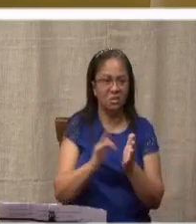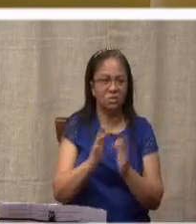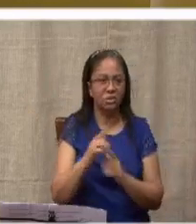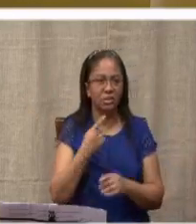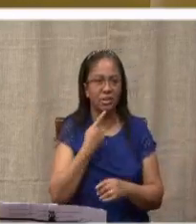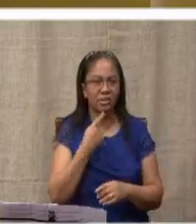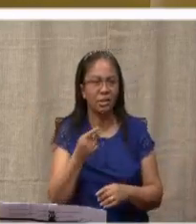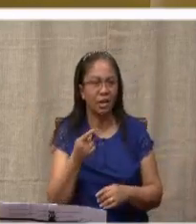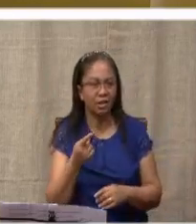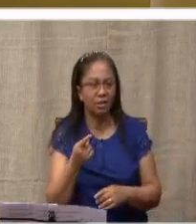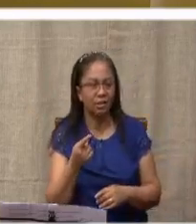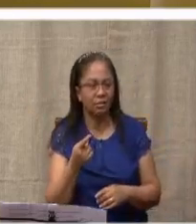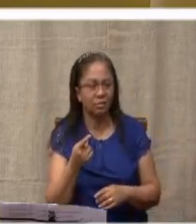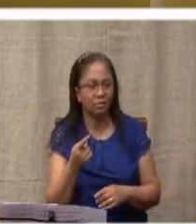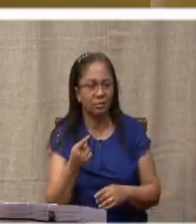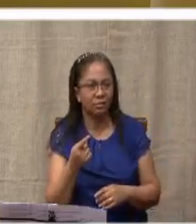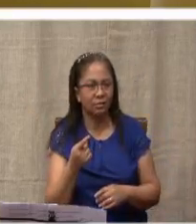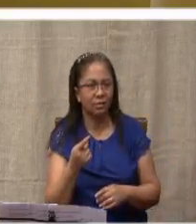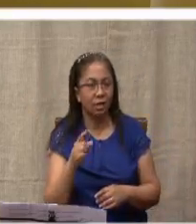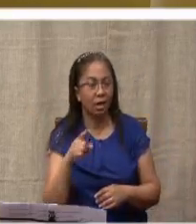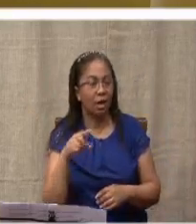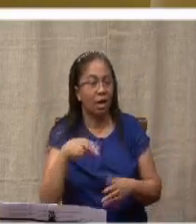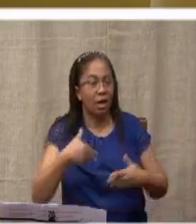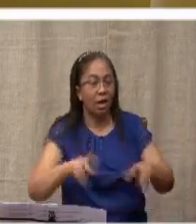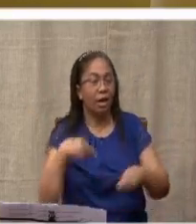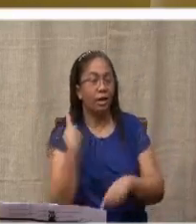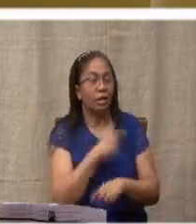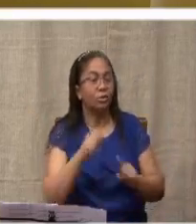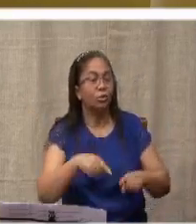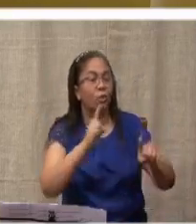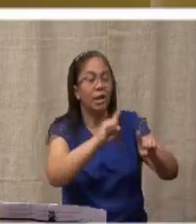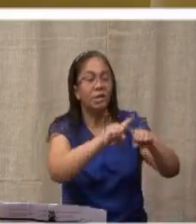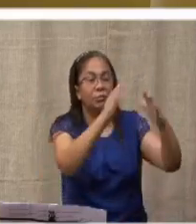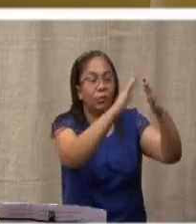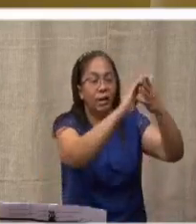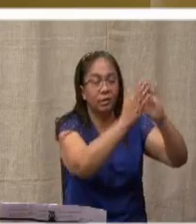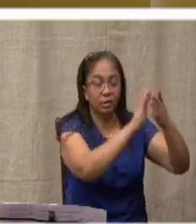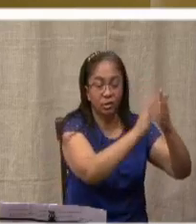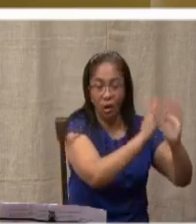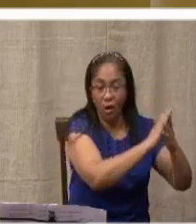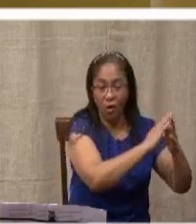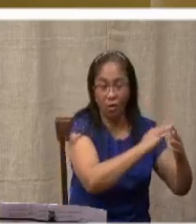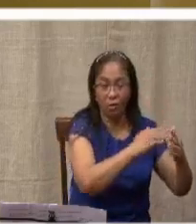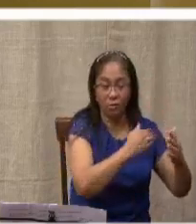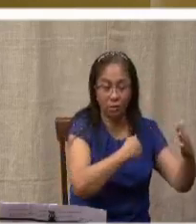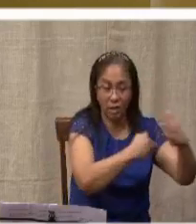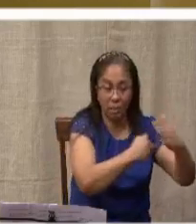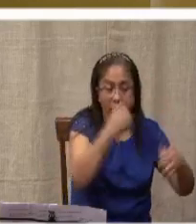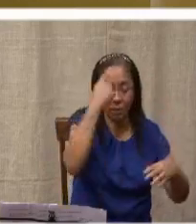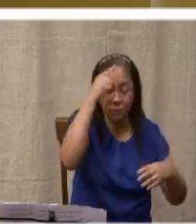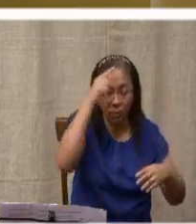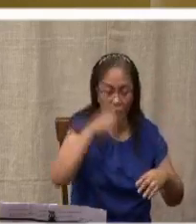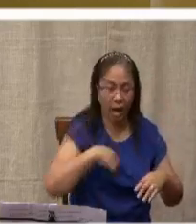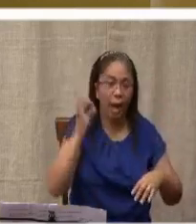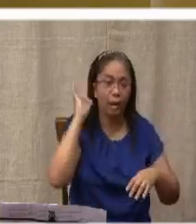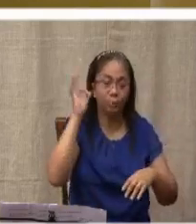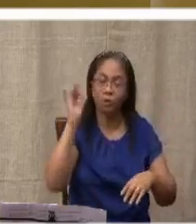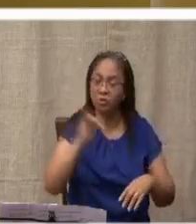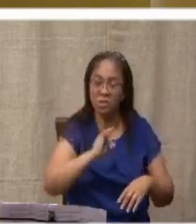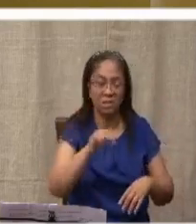say he says let us go elsewhere to the neighboring country town so that i can preach there